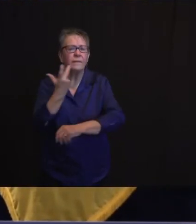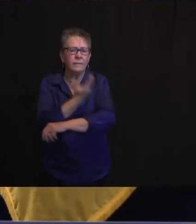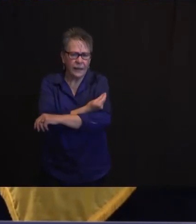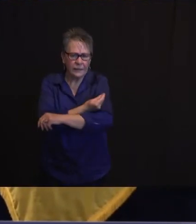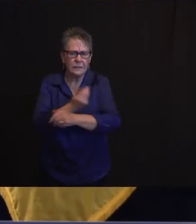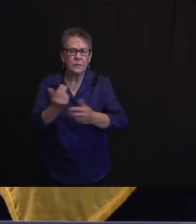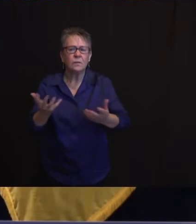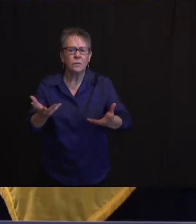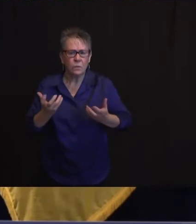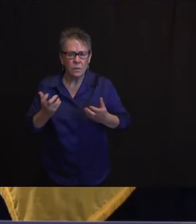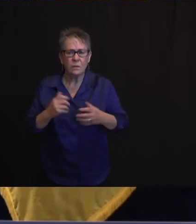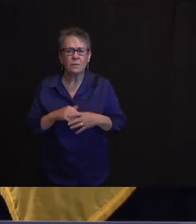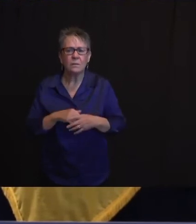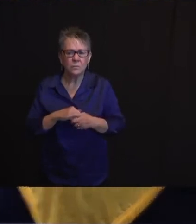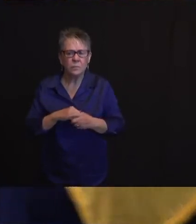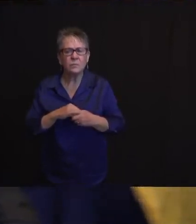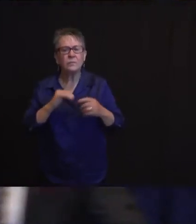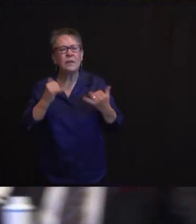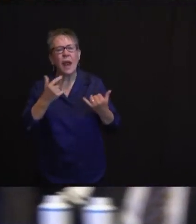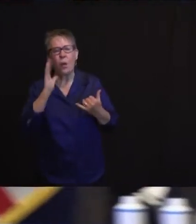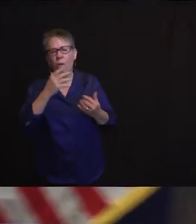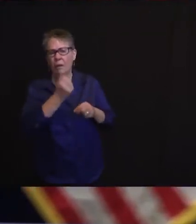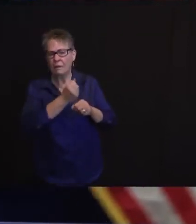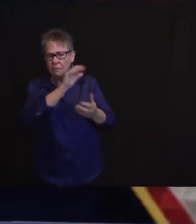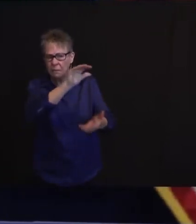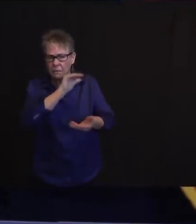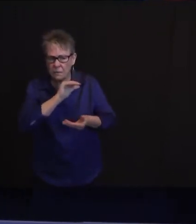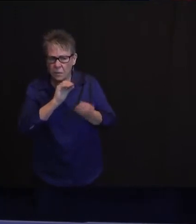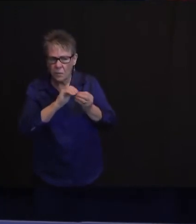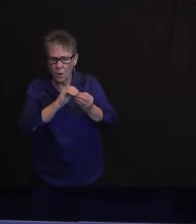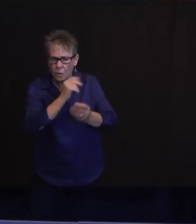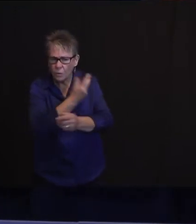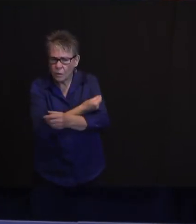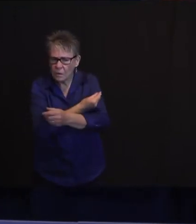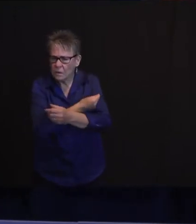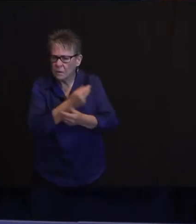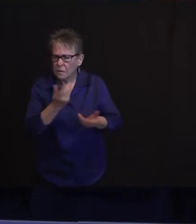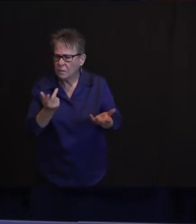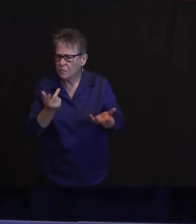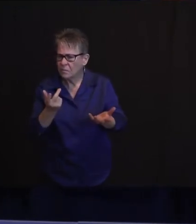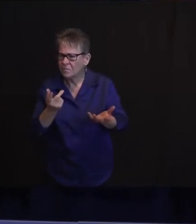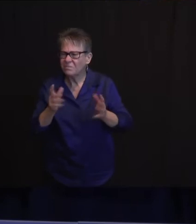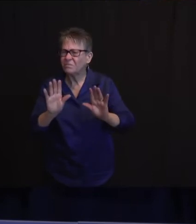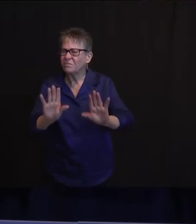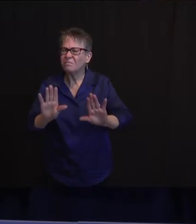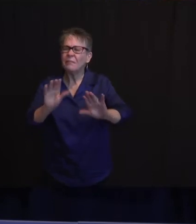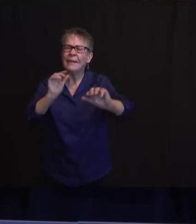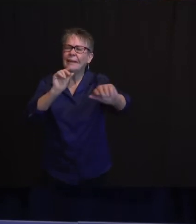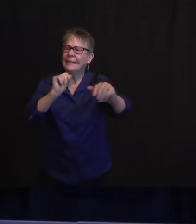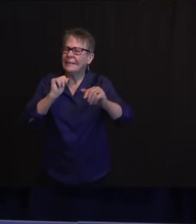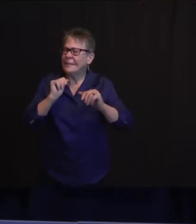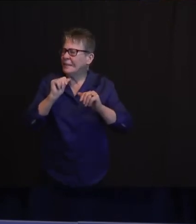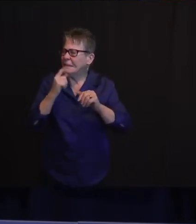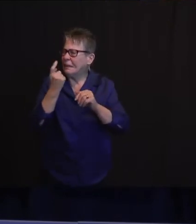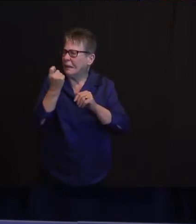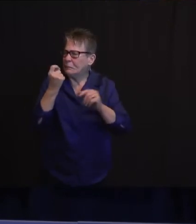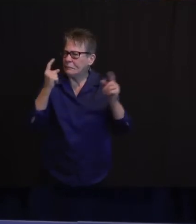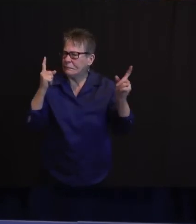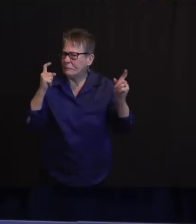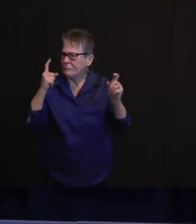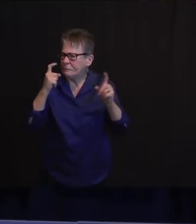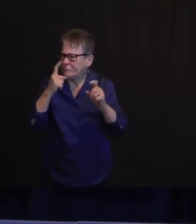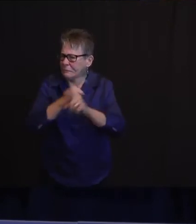No, the logistics of this is a little bit more complicated, because now it's based on, we put the order